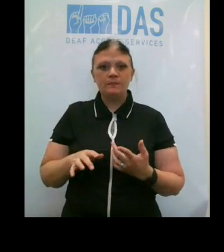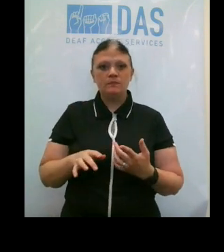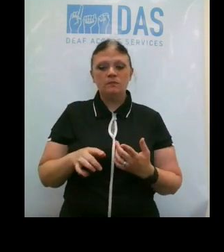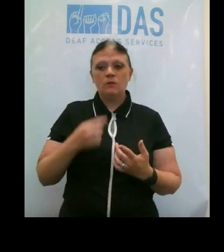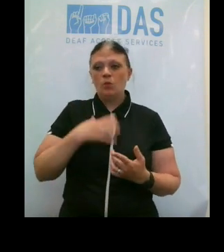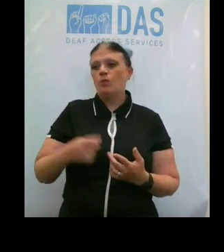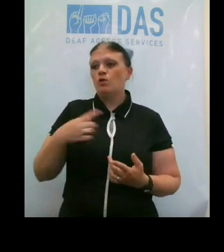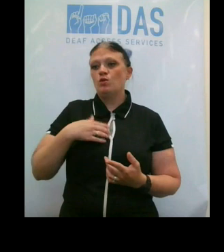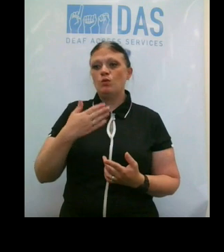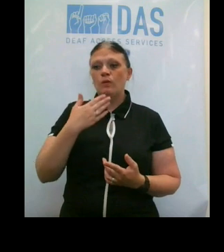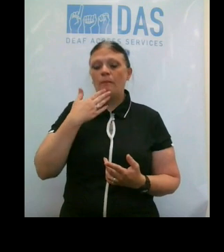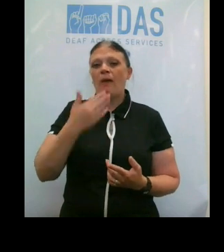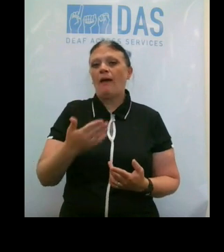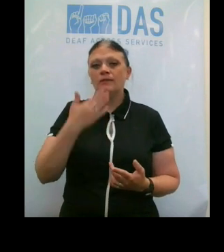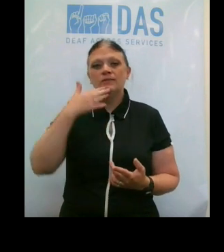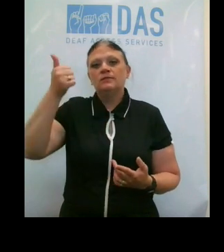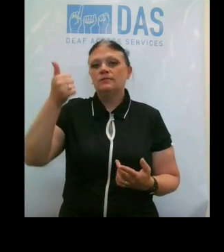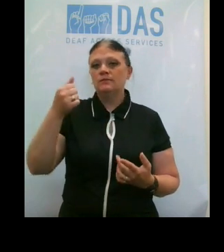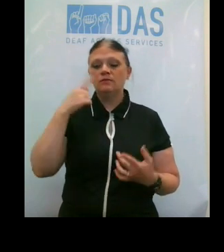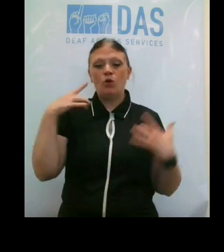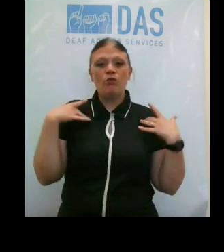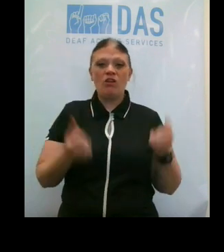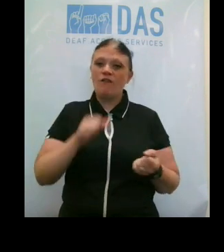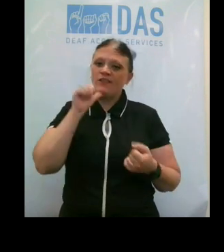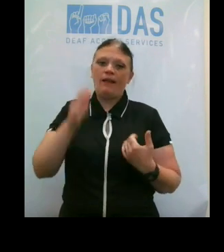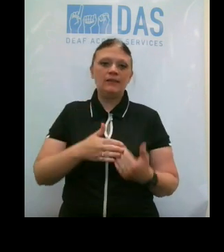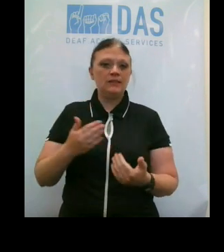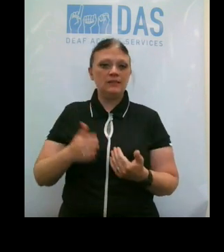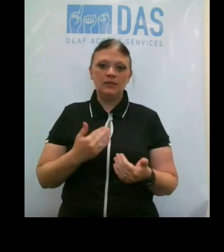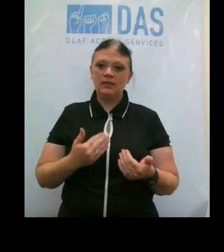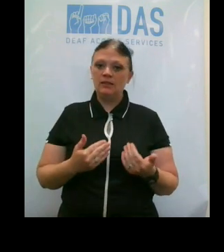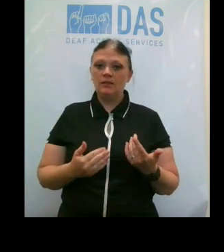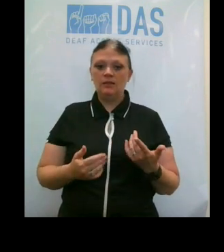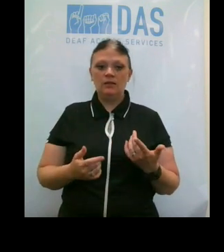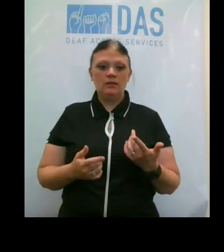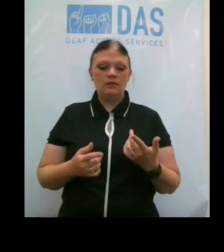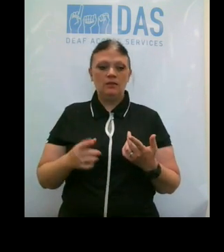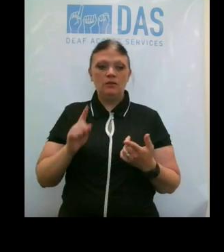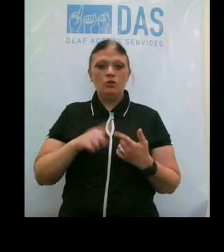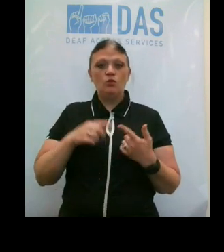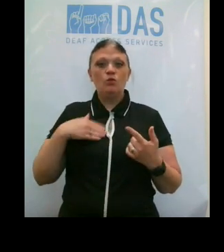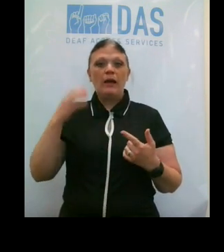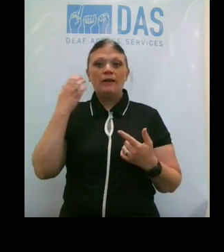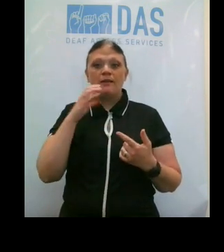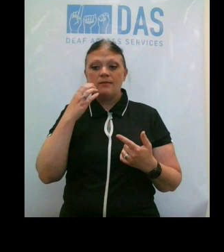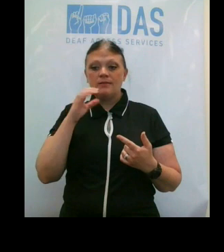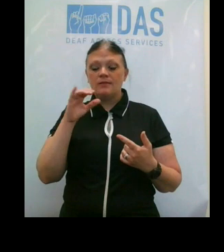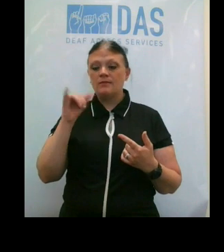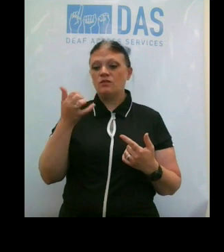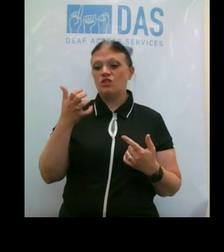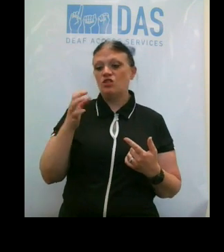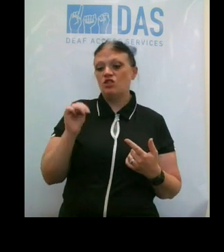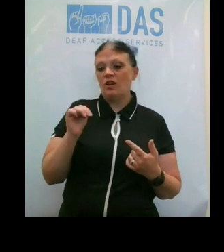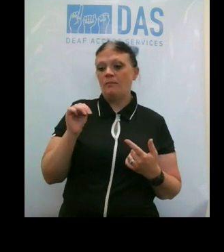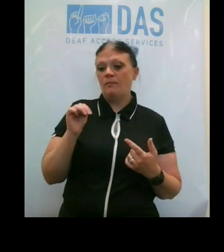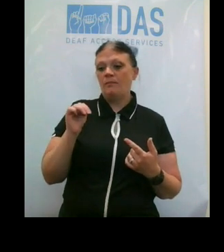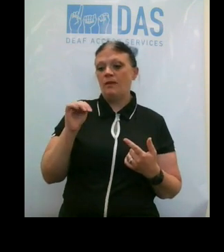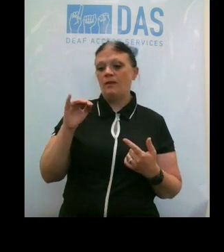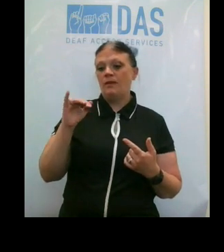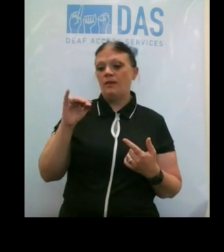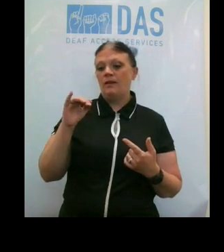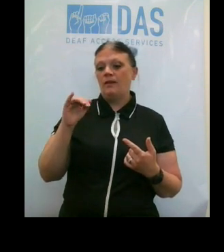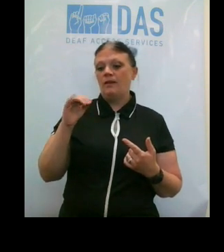wish you the best in a recovery that I know is not going to be easy. To my cousins Jim and Gina, certainly